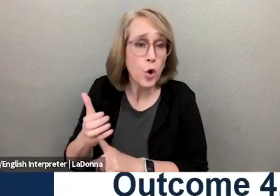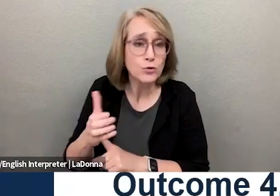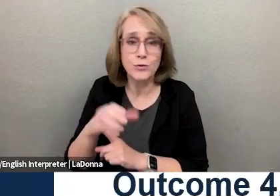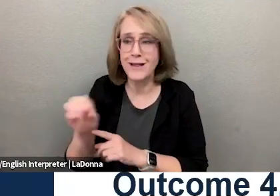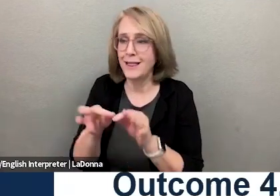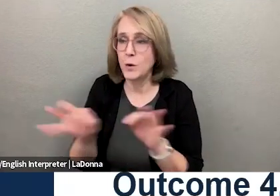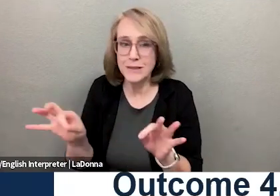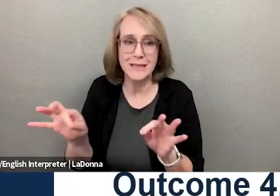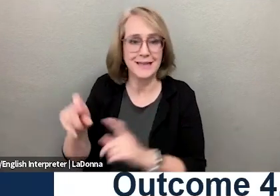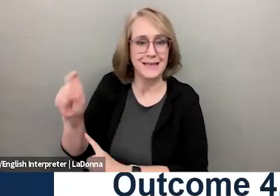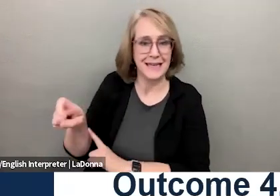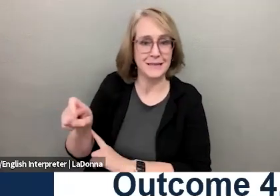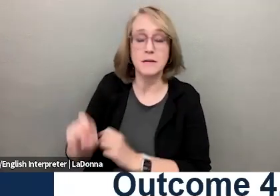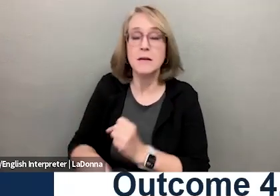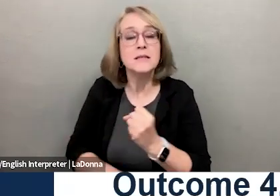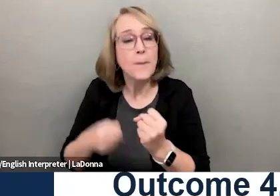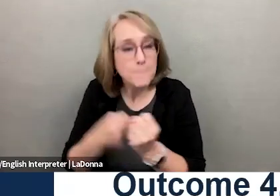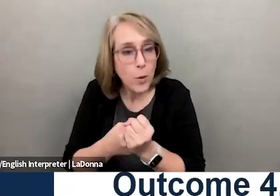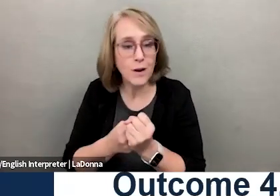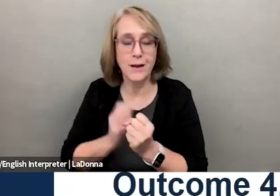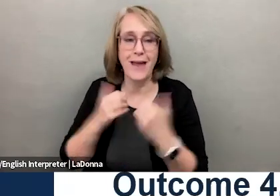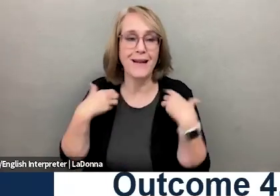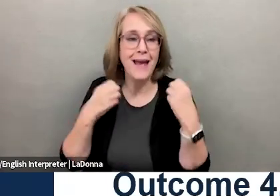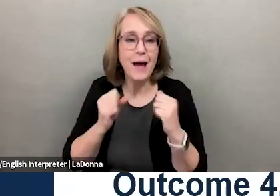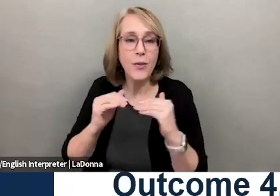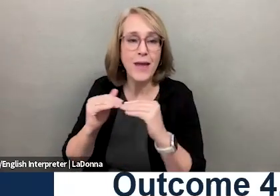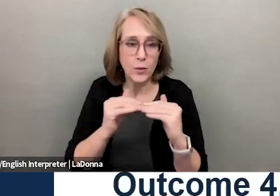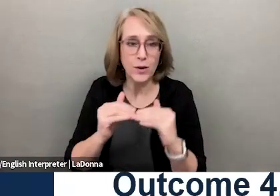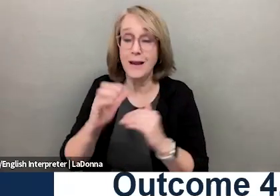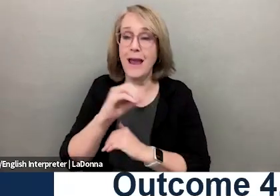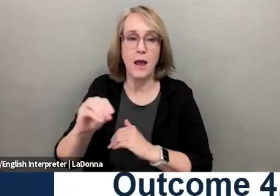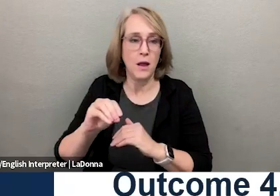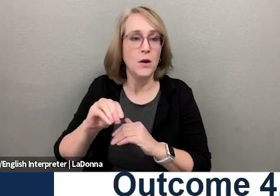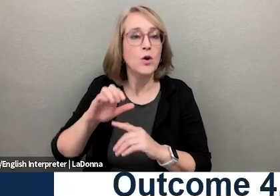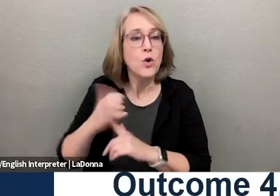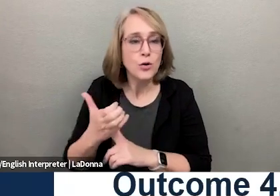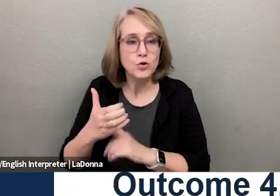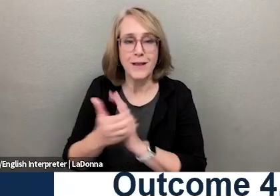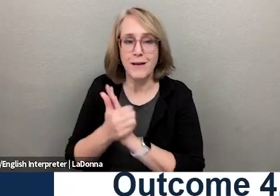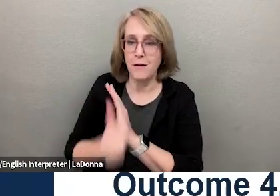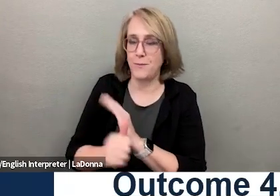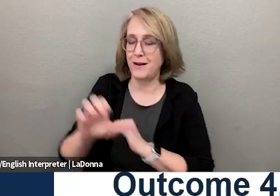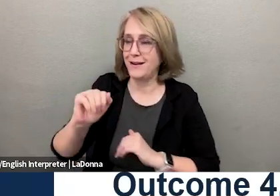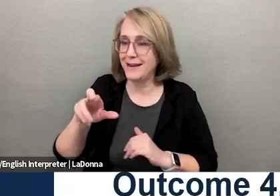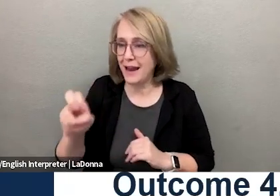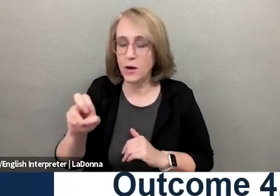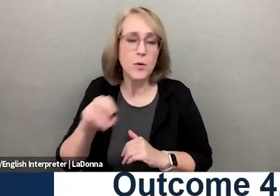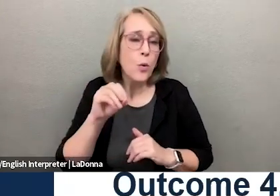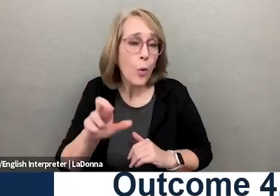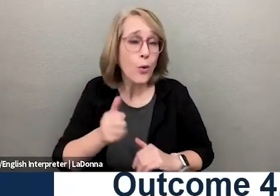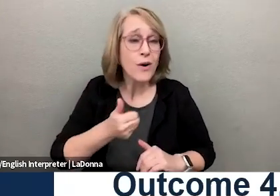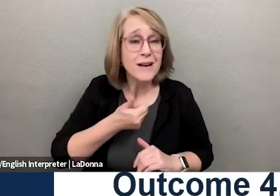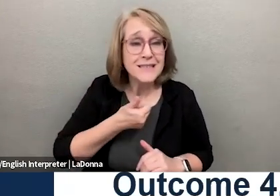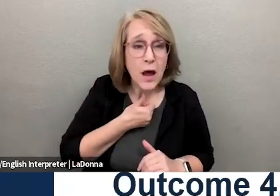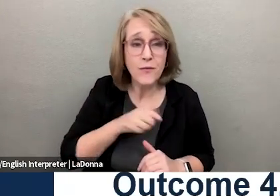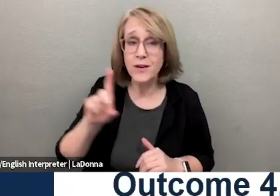needs, thereby supporting health equity and culturally competent care. Self-directed care, as another word for